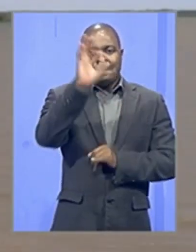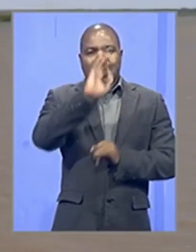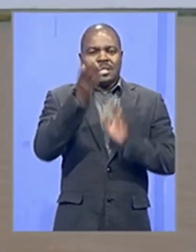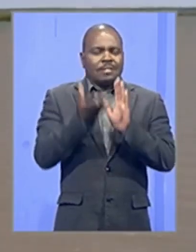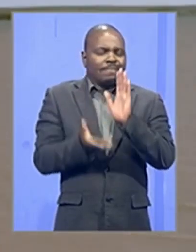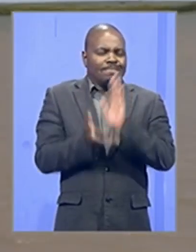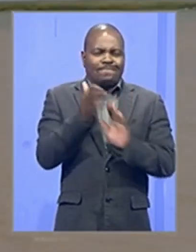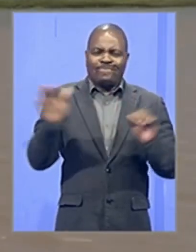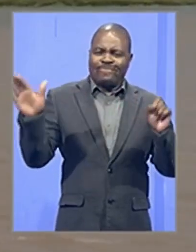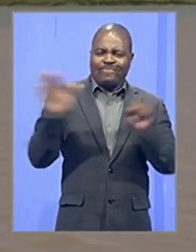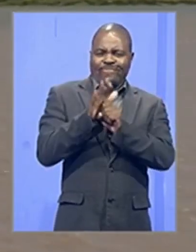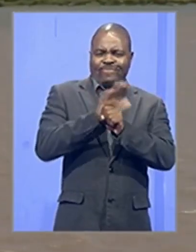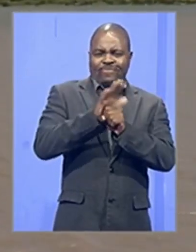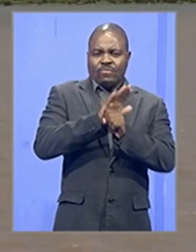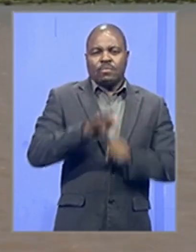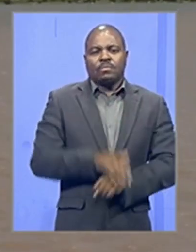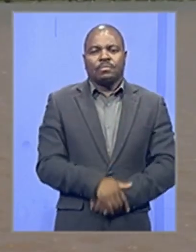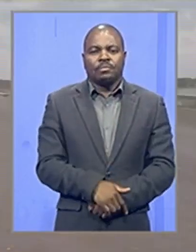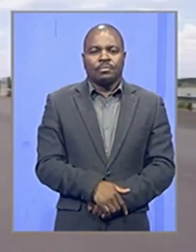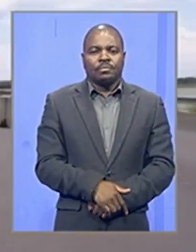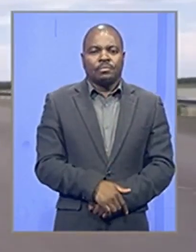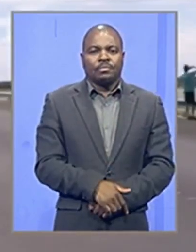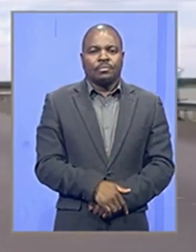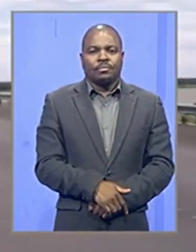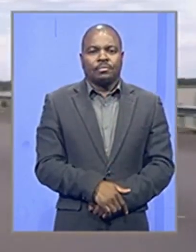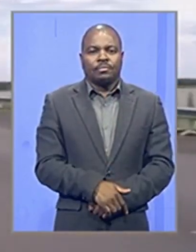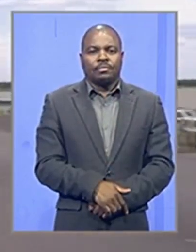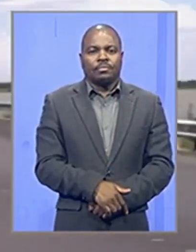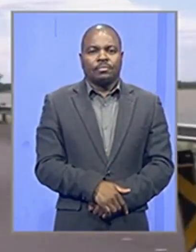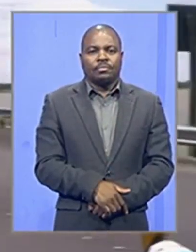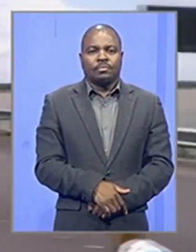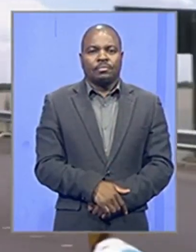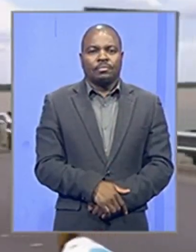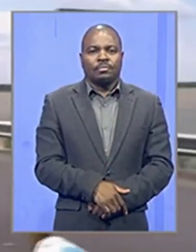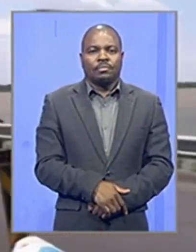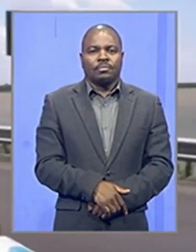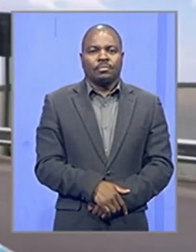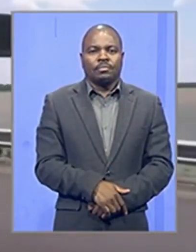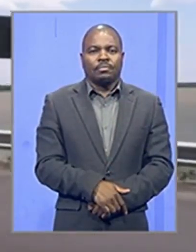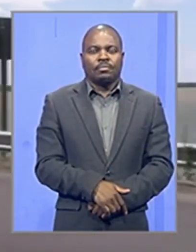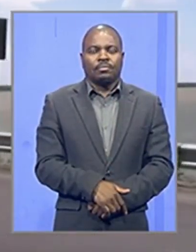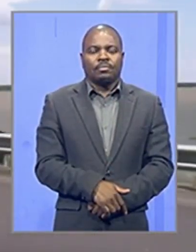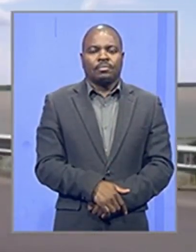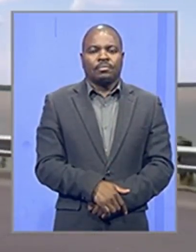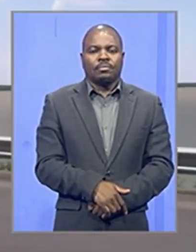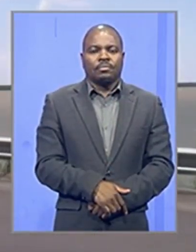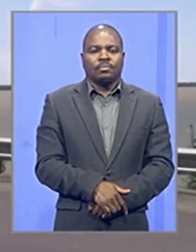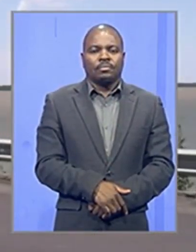Sentle English, SABC News, Bloemhof.